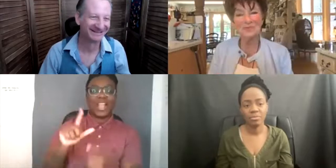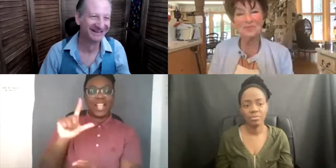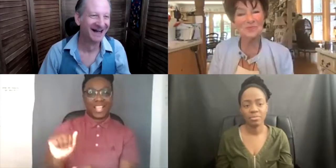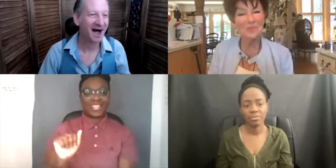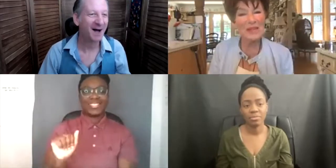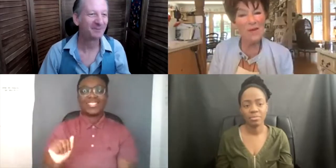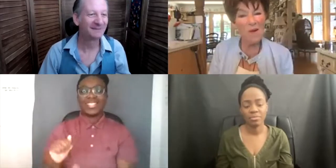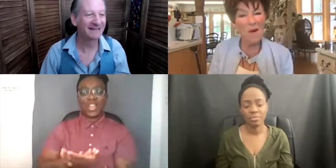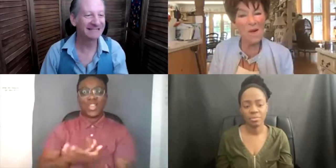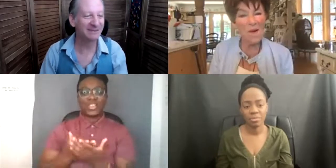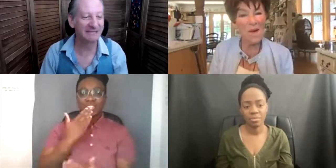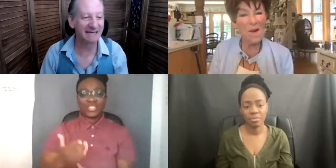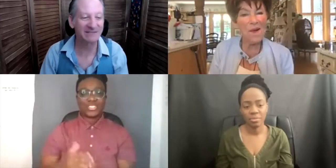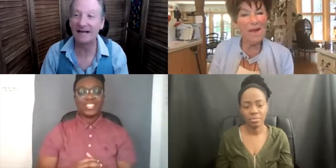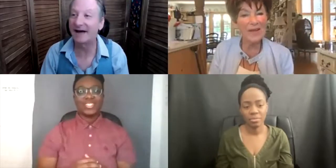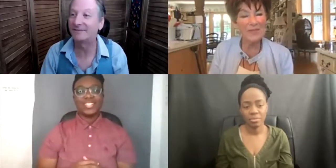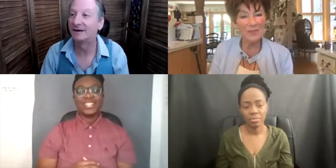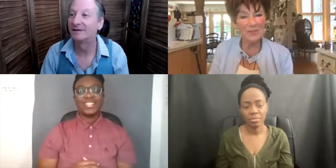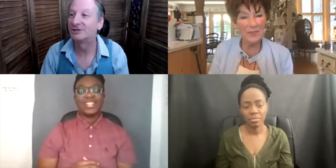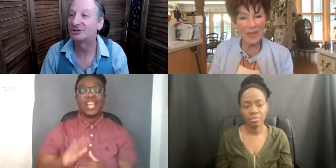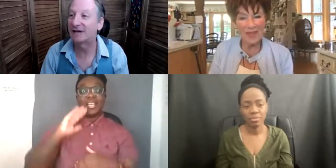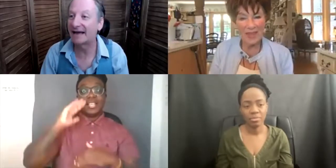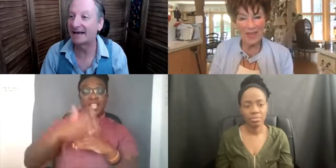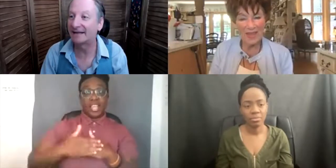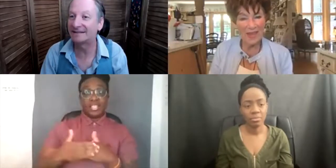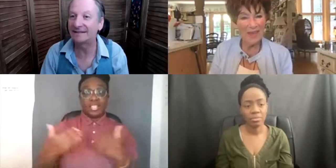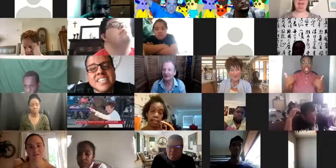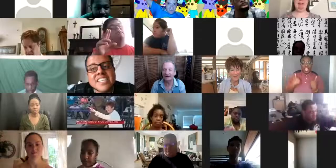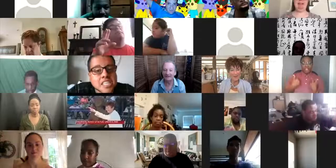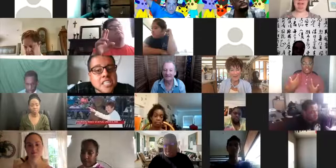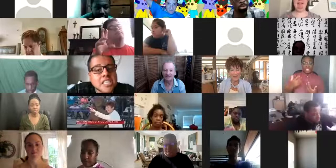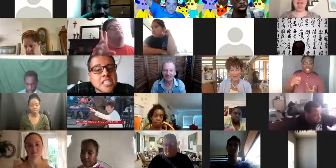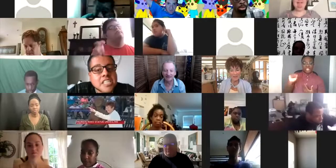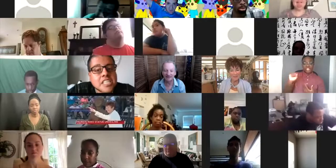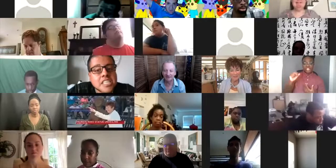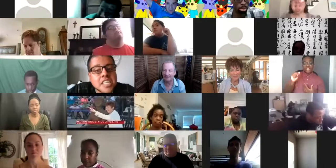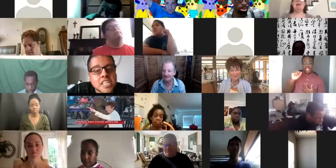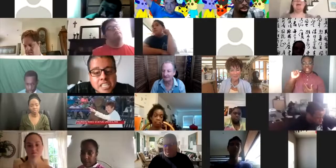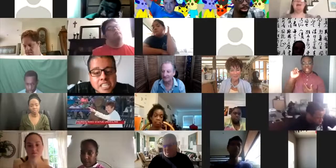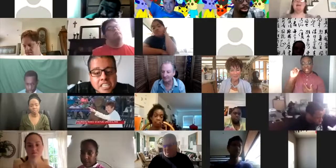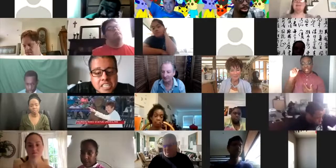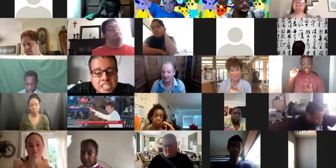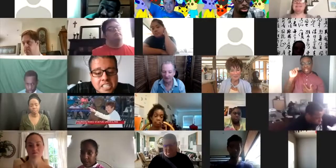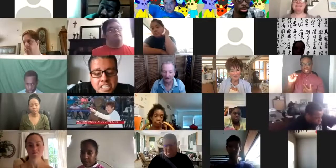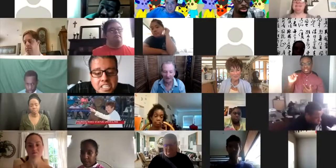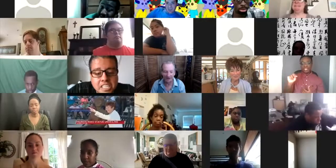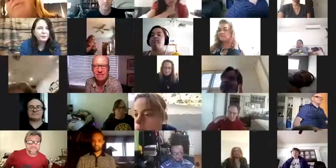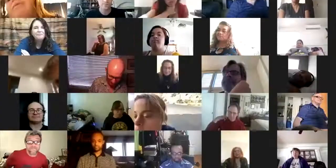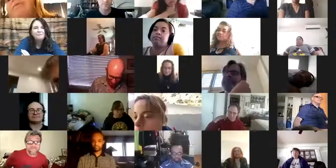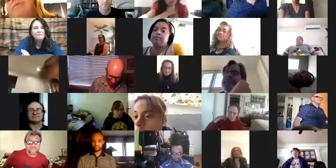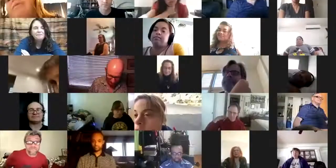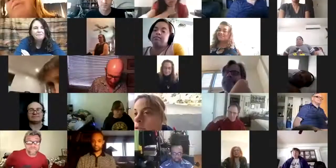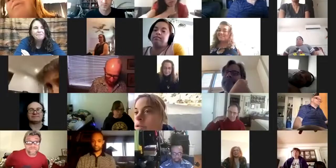He's pretty good. Let's see who's next. We have Shannon Direx. Shannon Direx, let's see where you